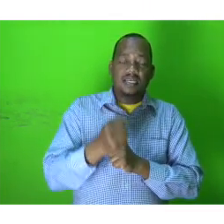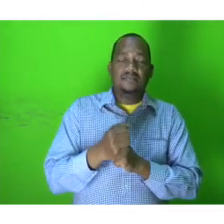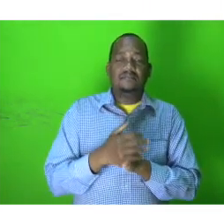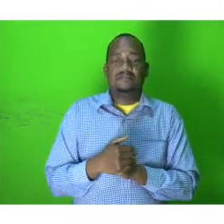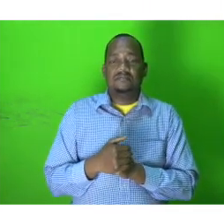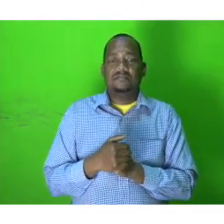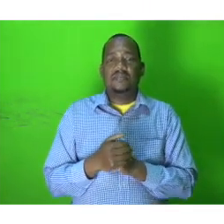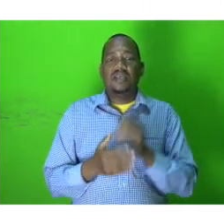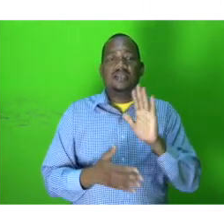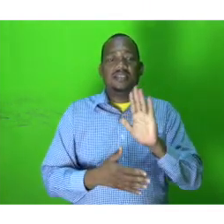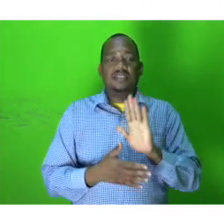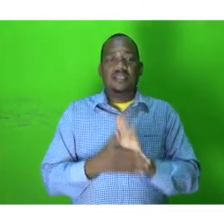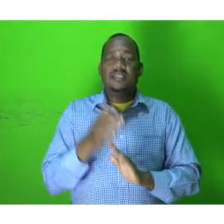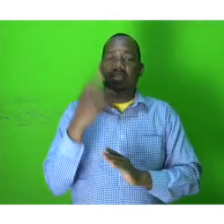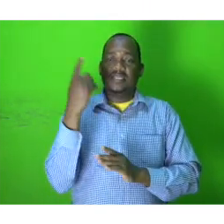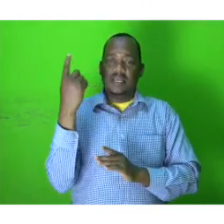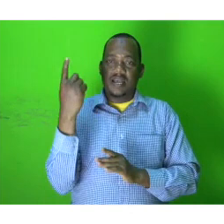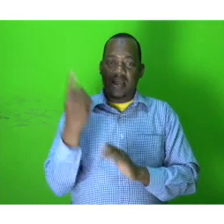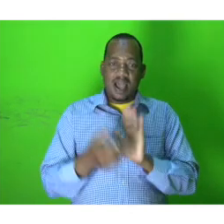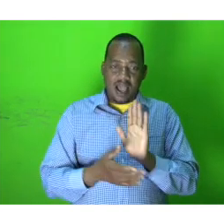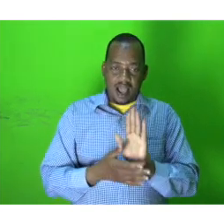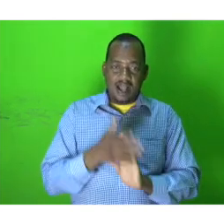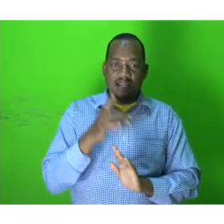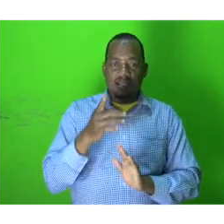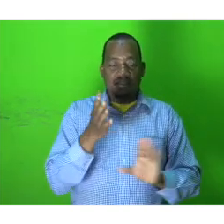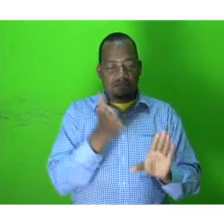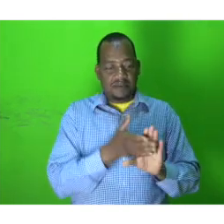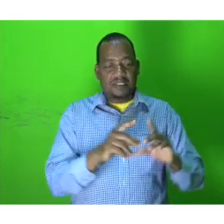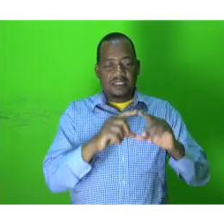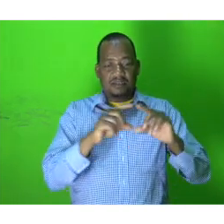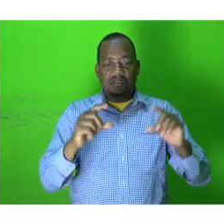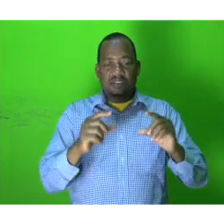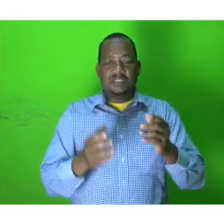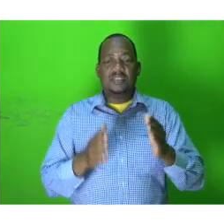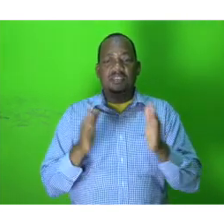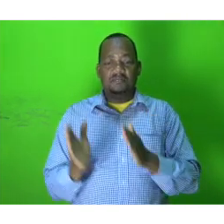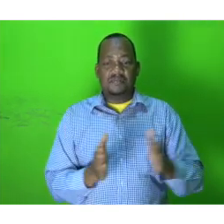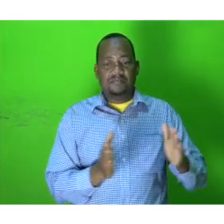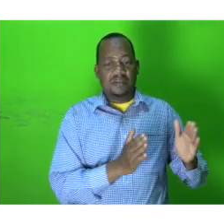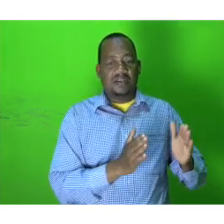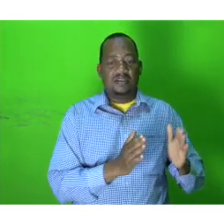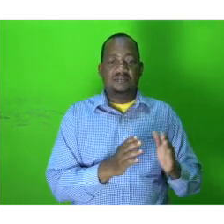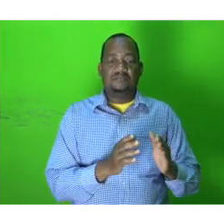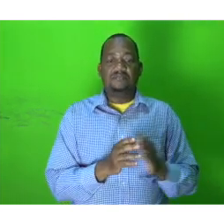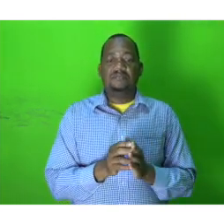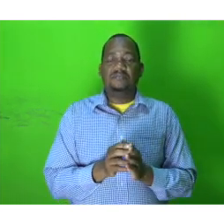Started earlier, as a bank reconciliation statement is prepared to reconcile the cash book